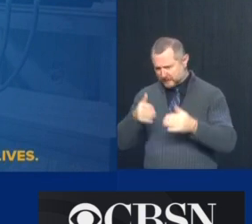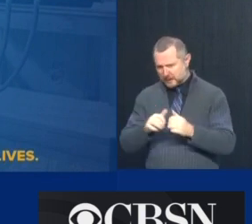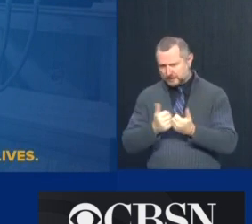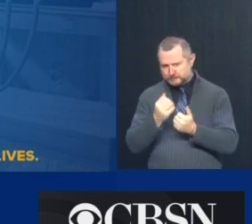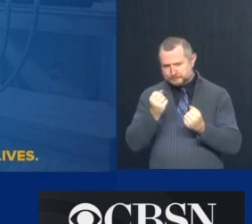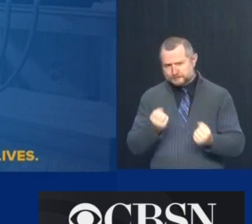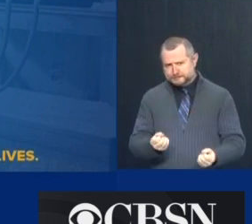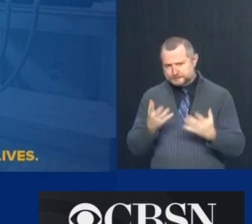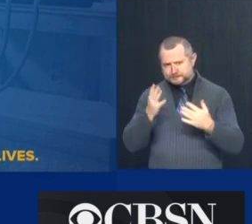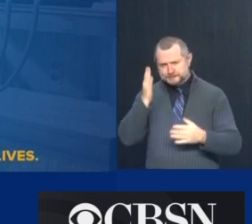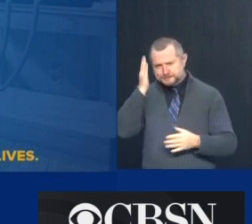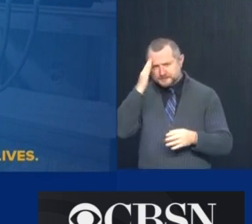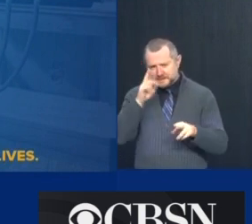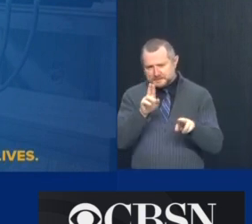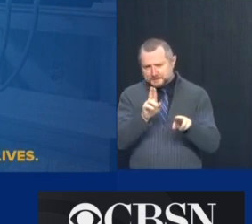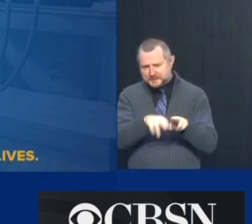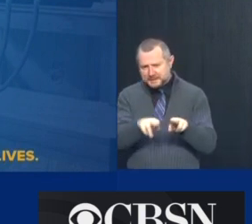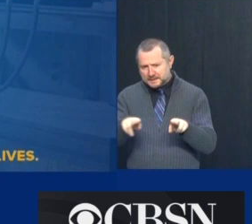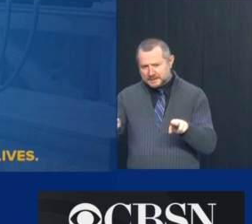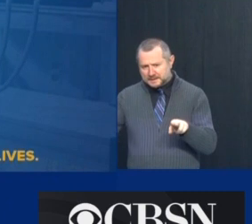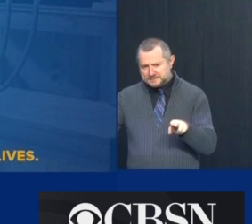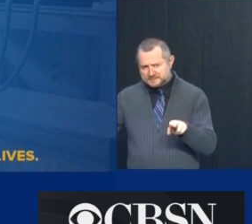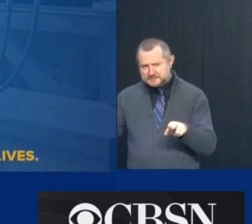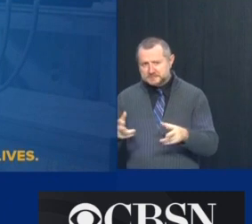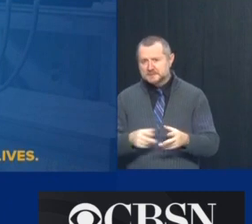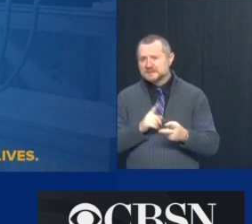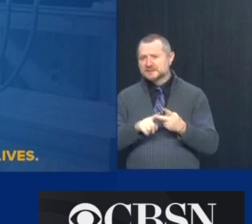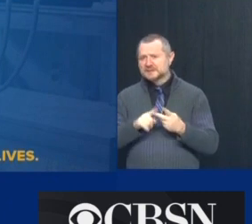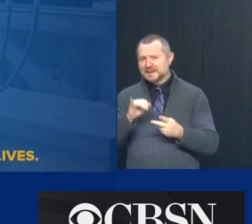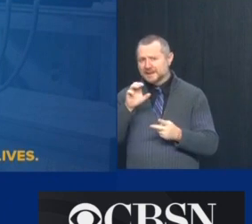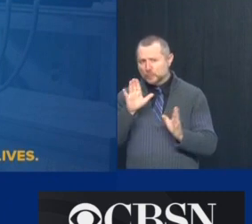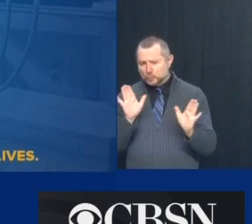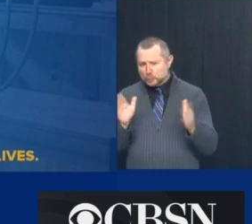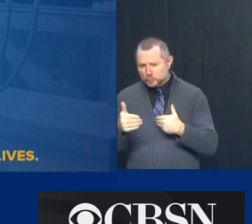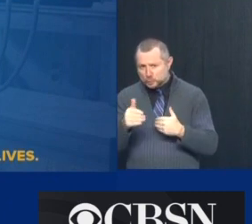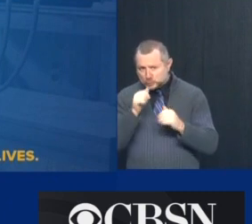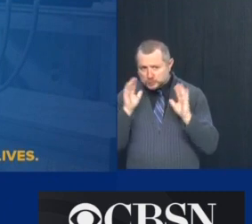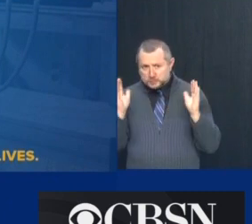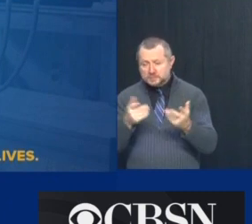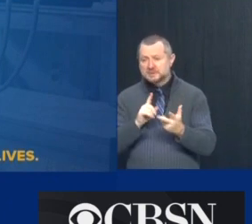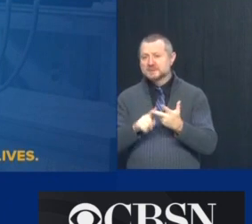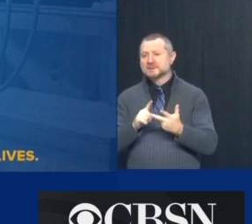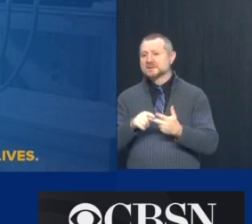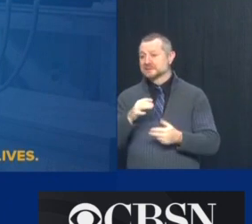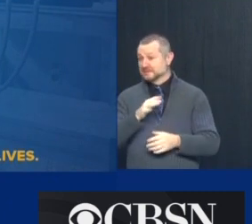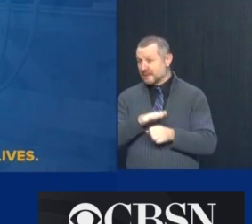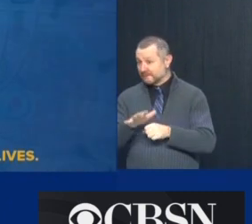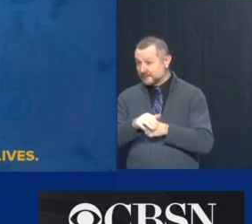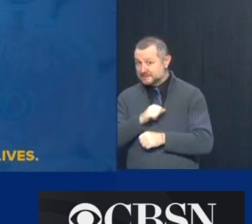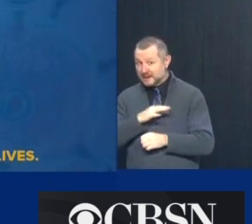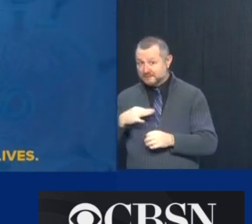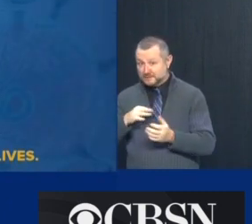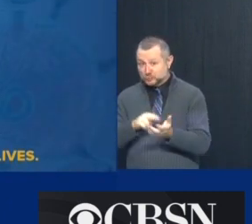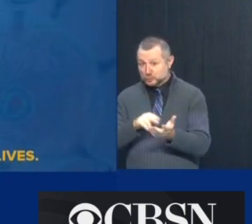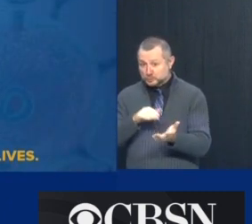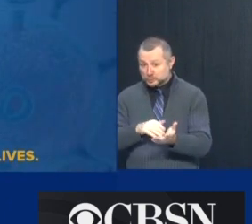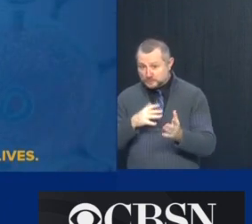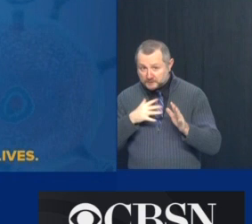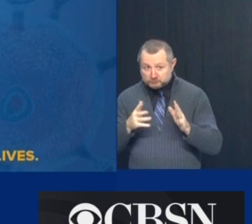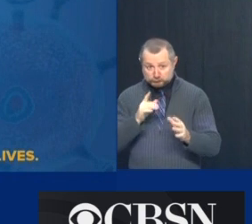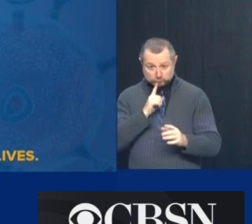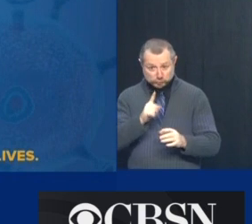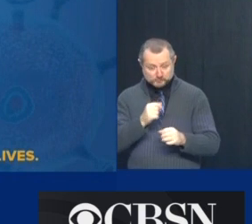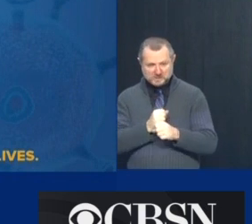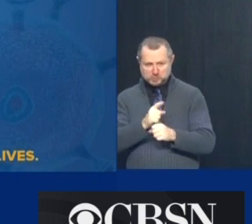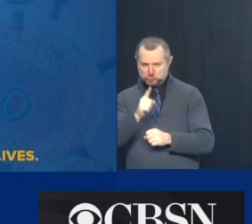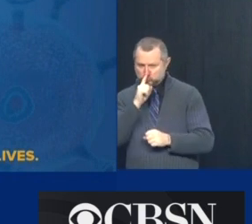about hospital beds, it's about ICU, and it's about having enough staff and enough equipment.